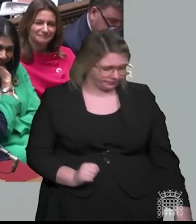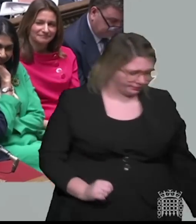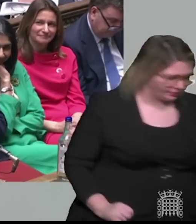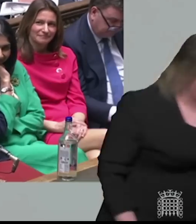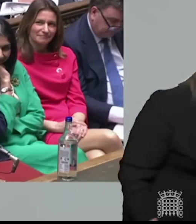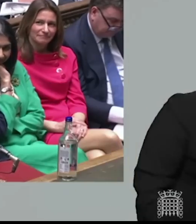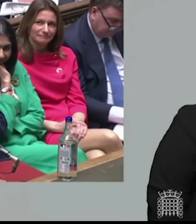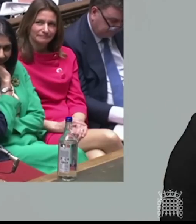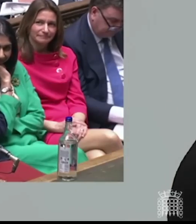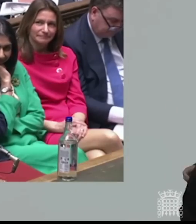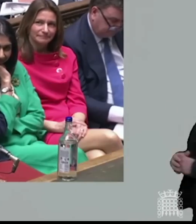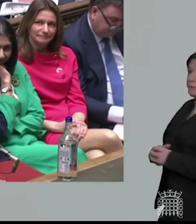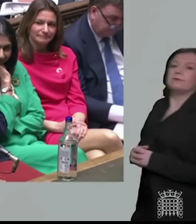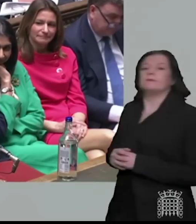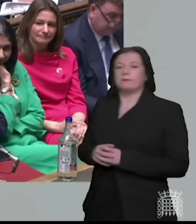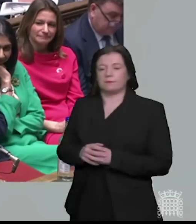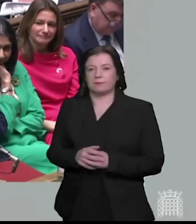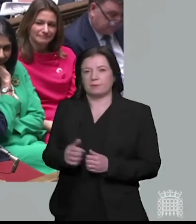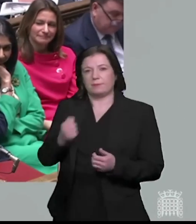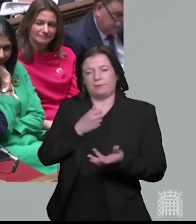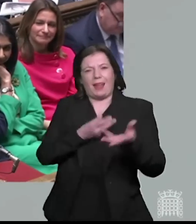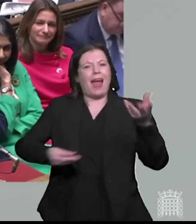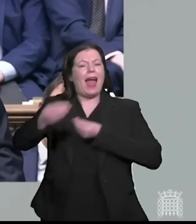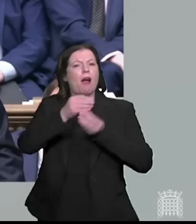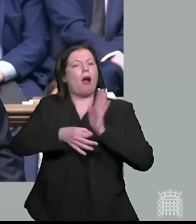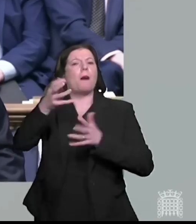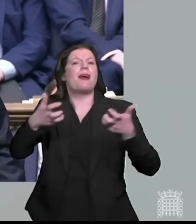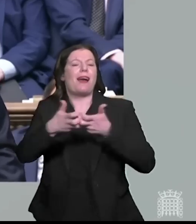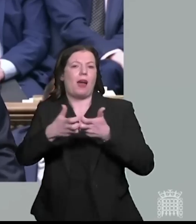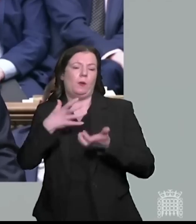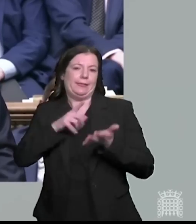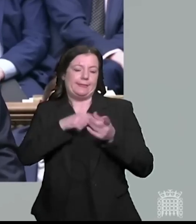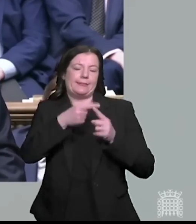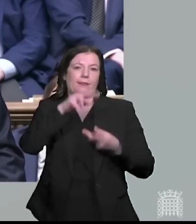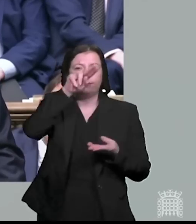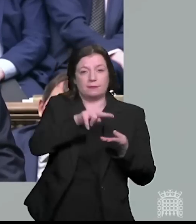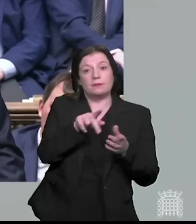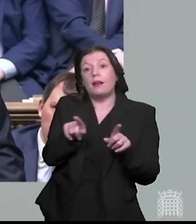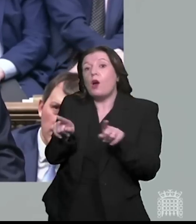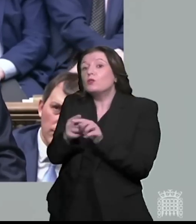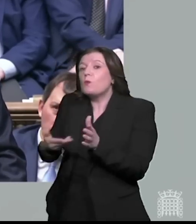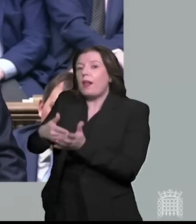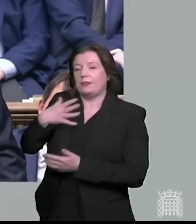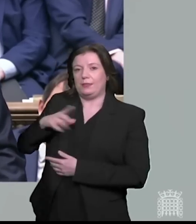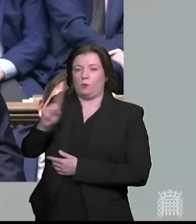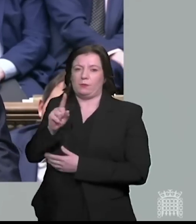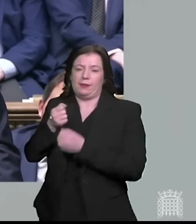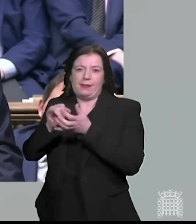Madam Deputy Speaker, an enterprise economy needs low taxes, but it also needs cheap and reliable